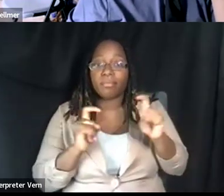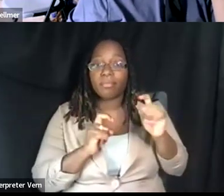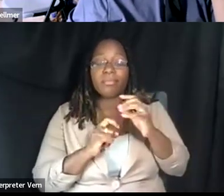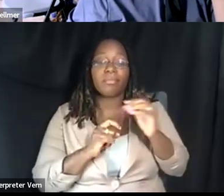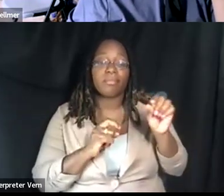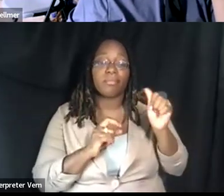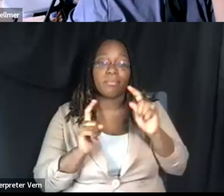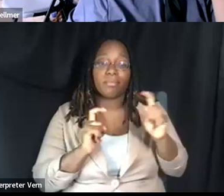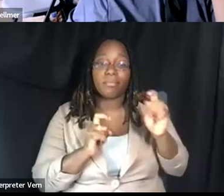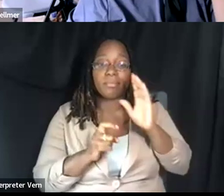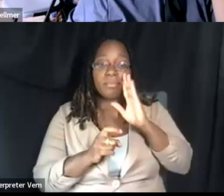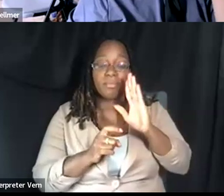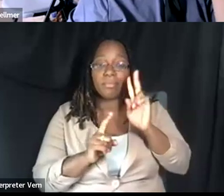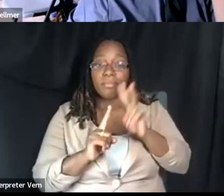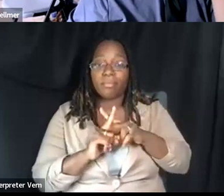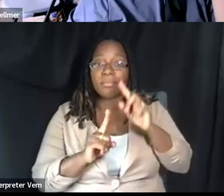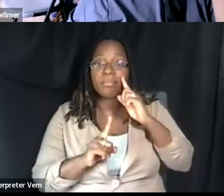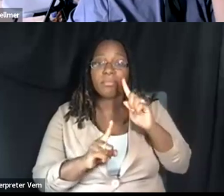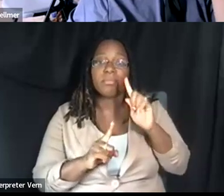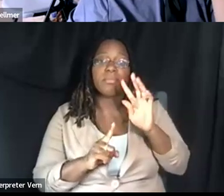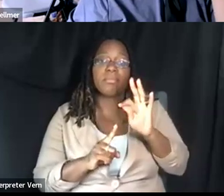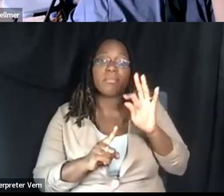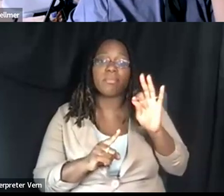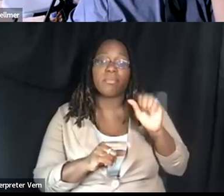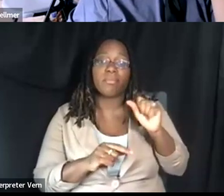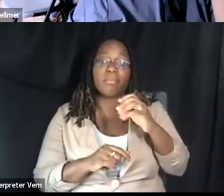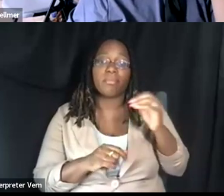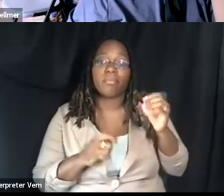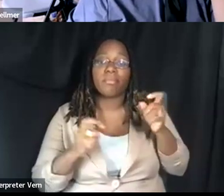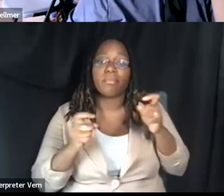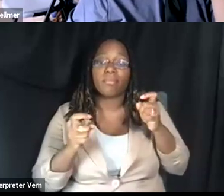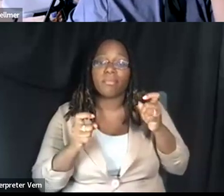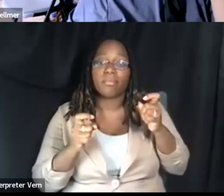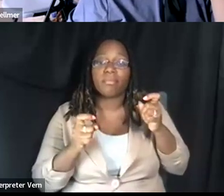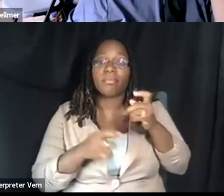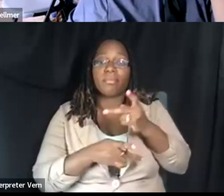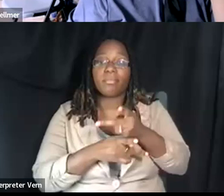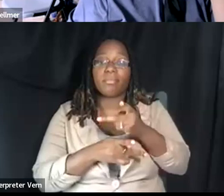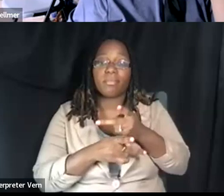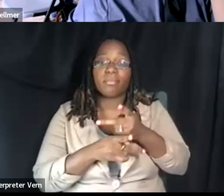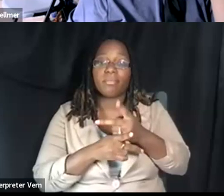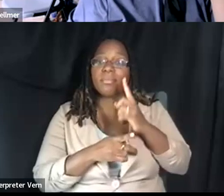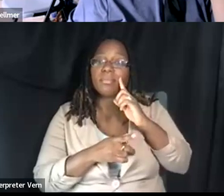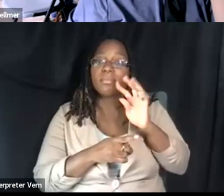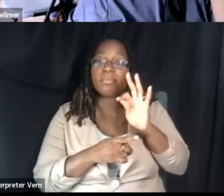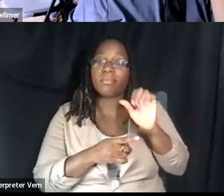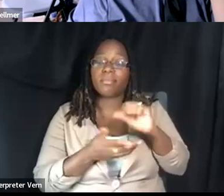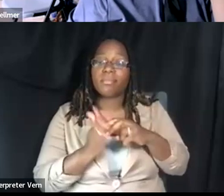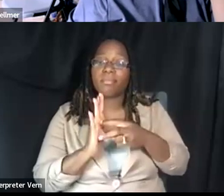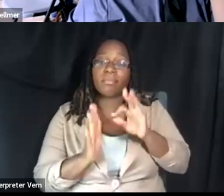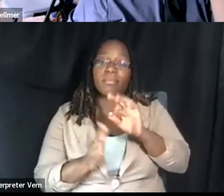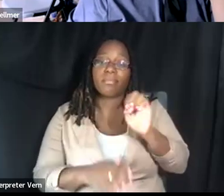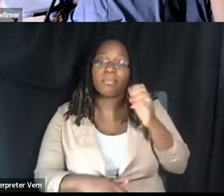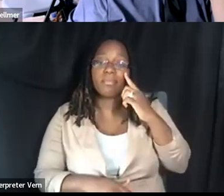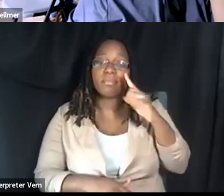apply in FFS and managed care FFS states? So FFS, I believe, is fee for service. Right.